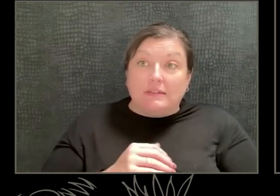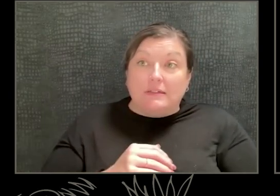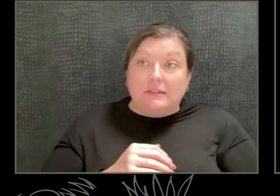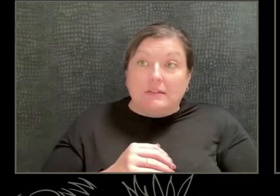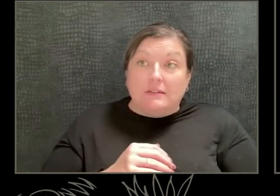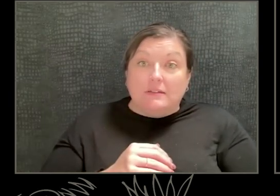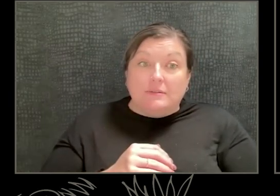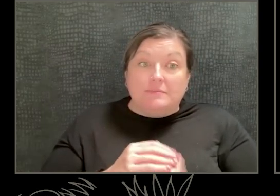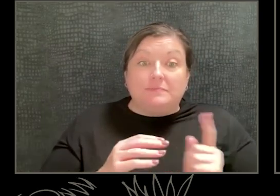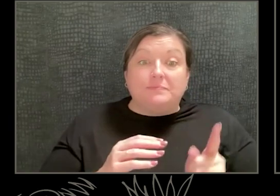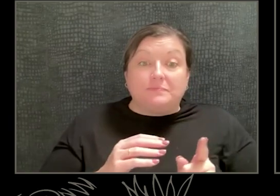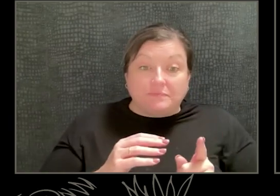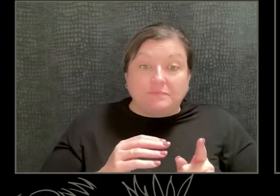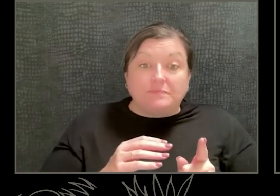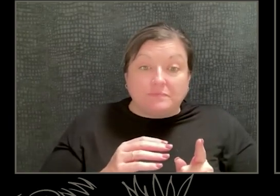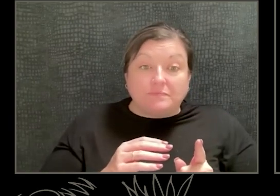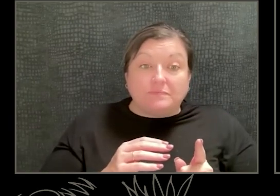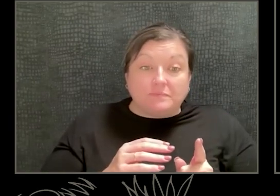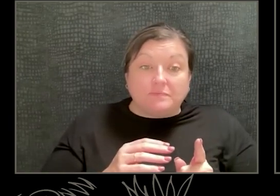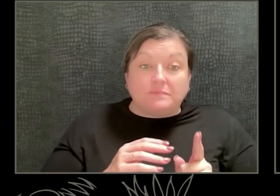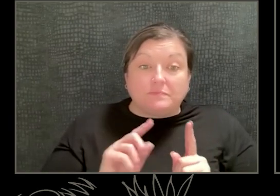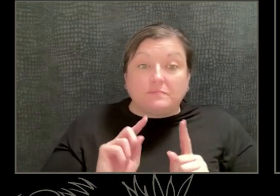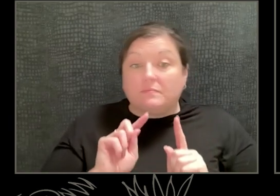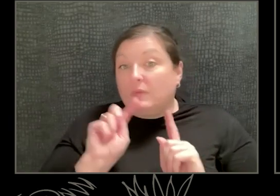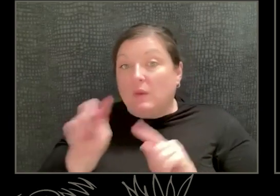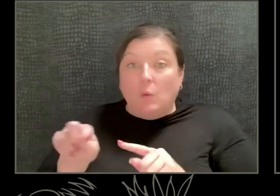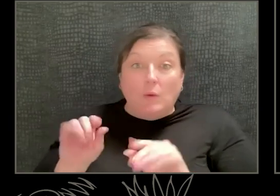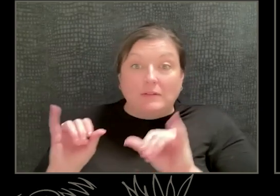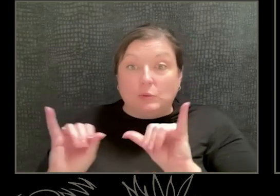full over engineering, and